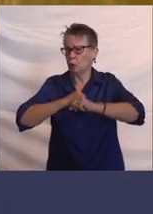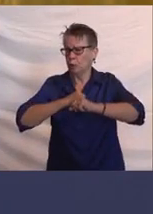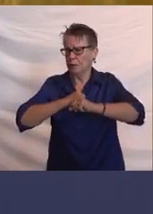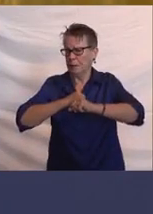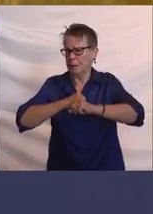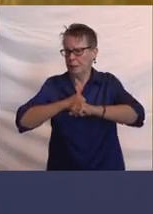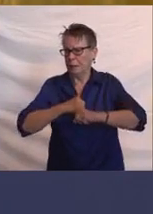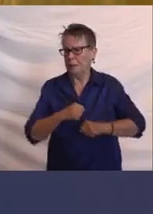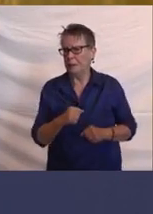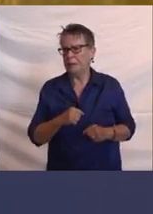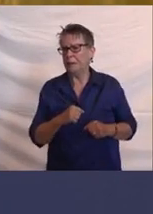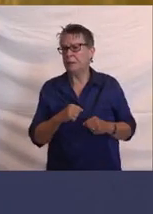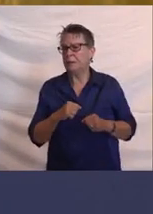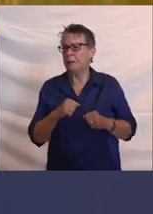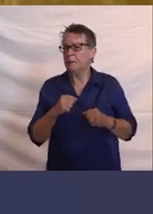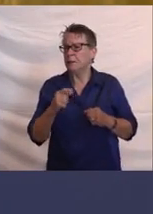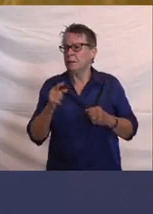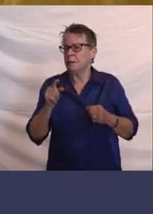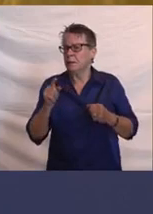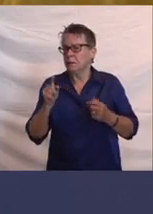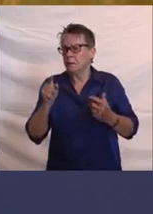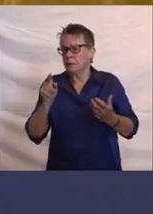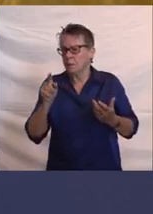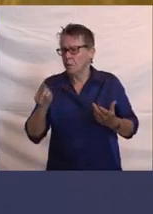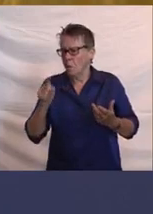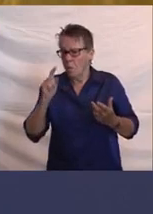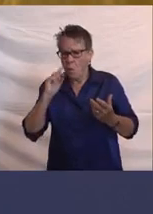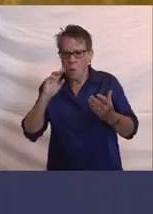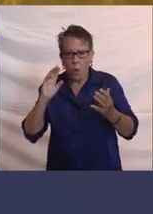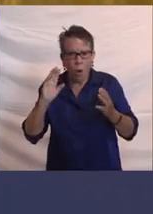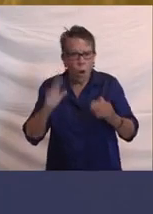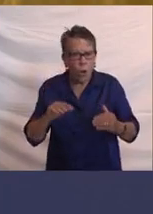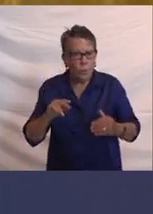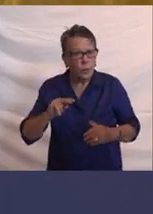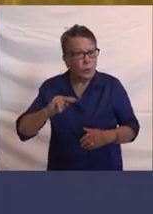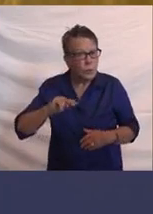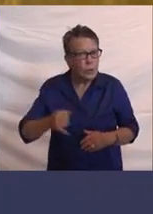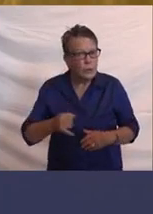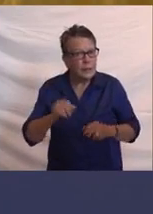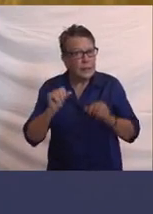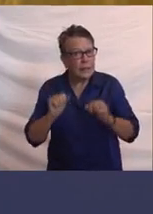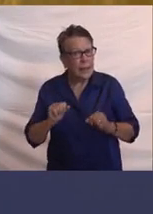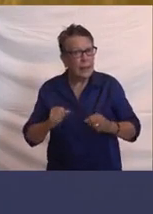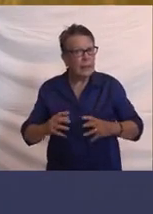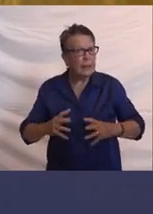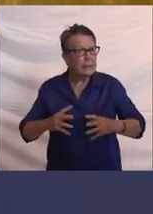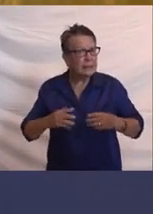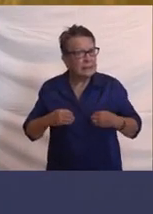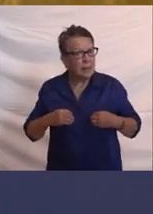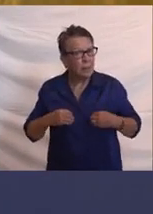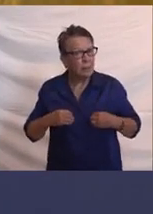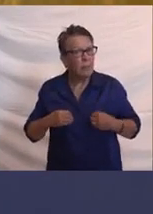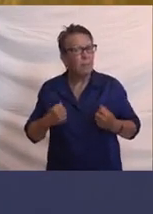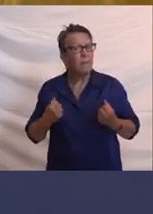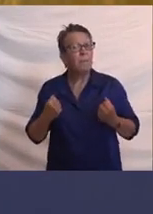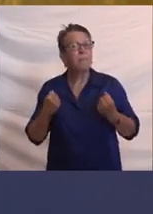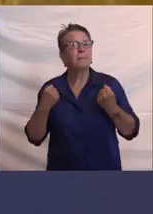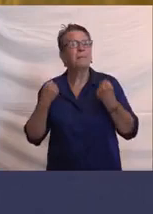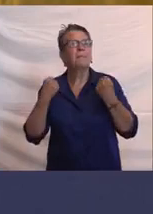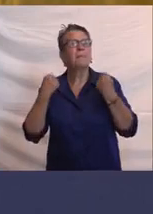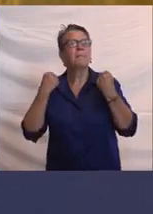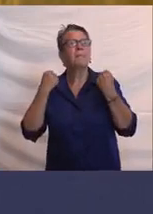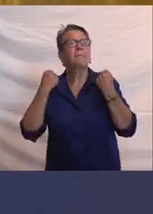be ultimately, they would hope that New Jersey could ultimately take of the population. And so that's very early